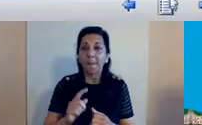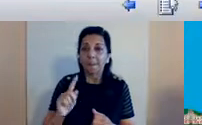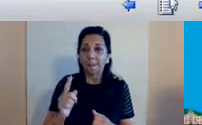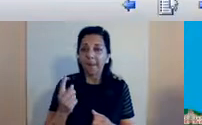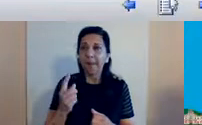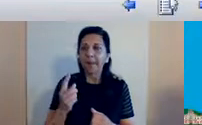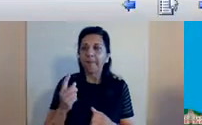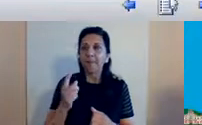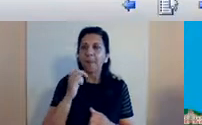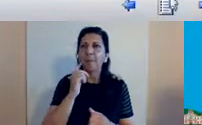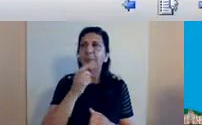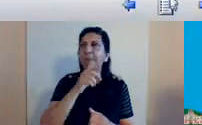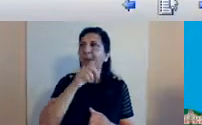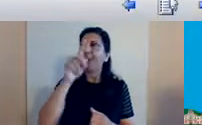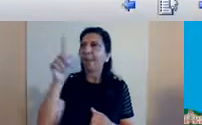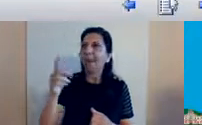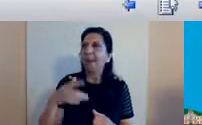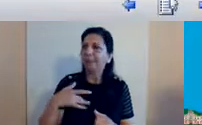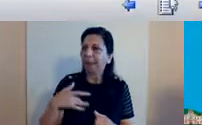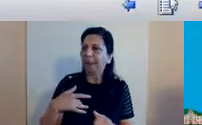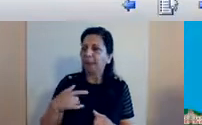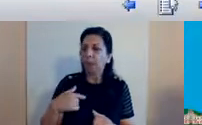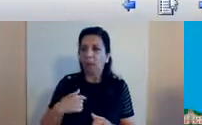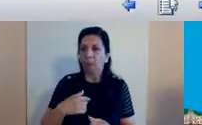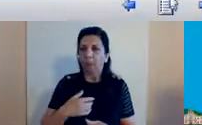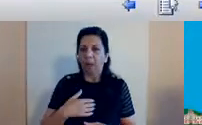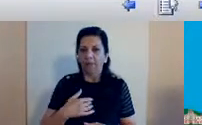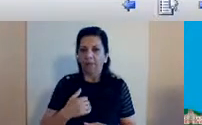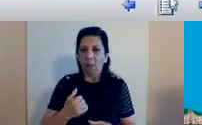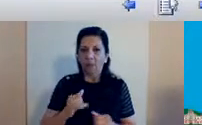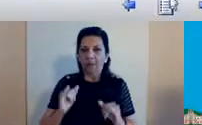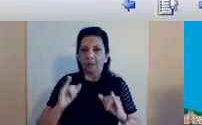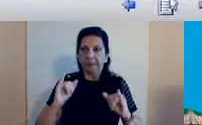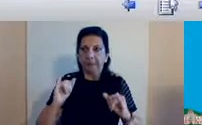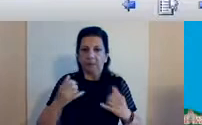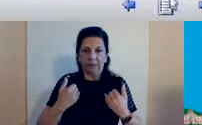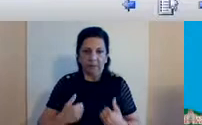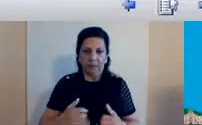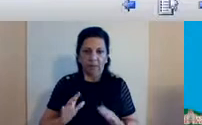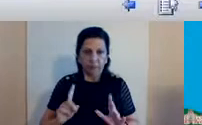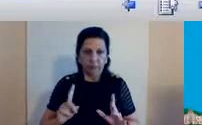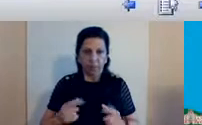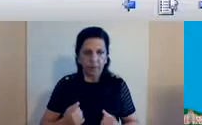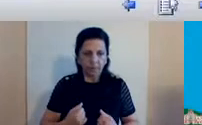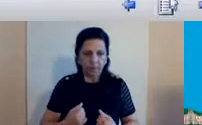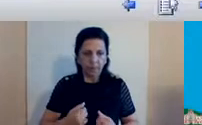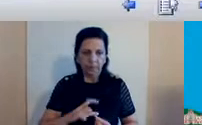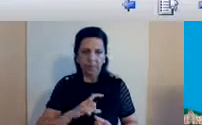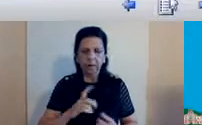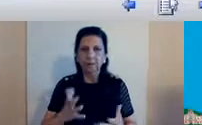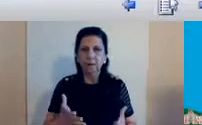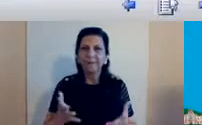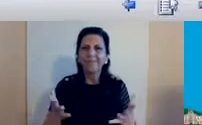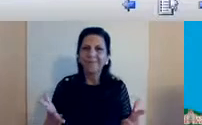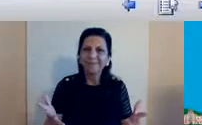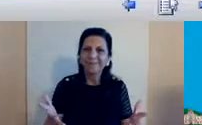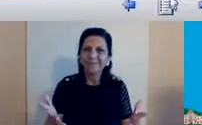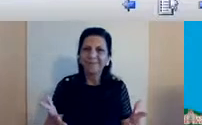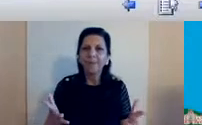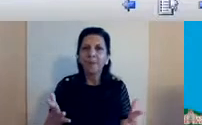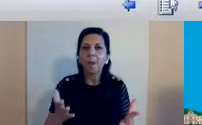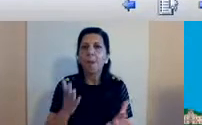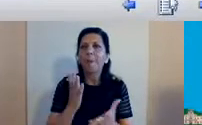let's get help, because we can make it safe to attend appointments. Let's really understand, you